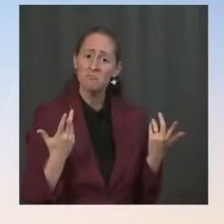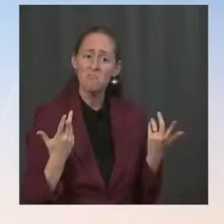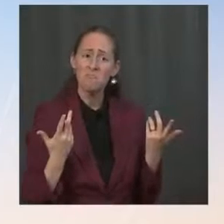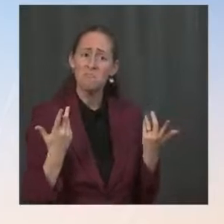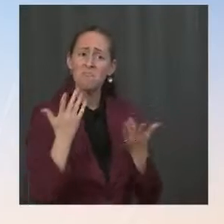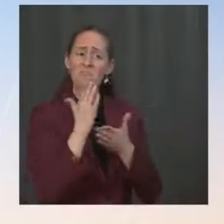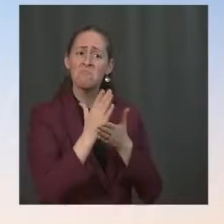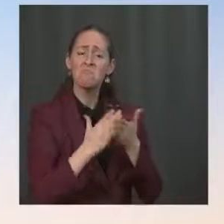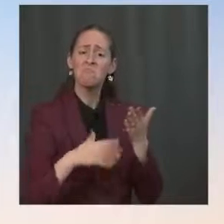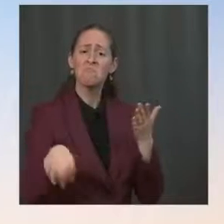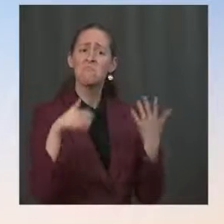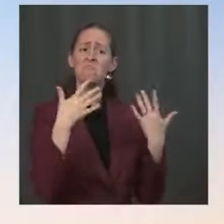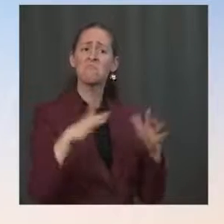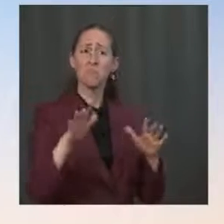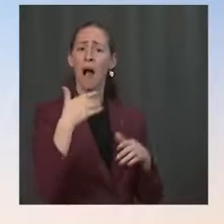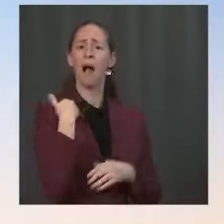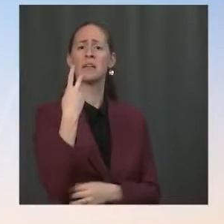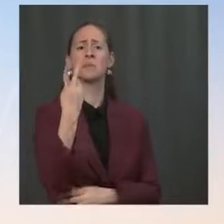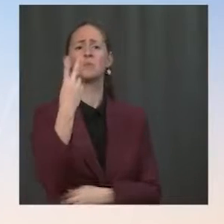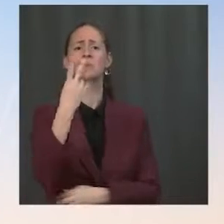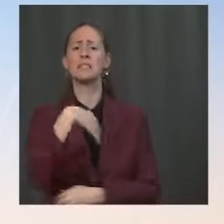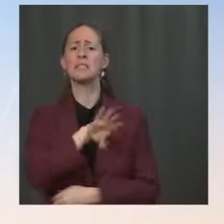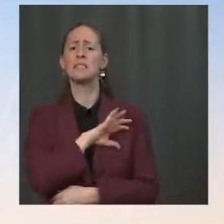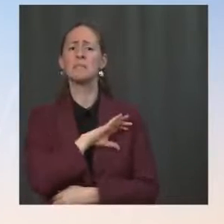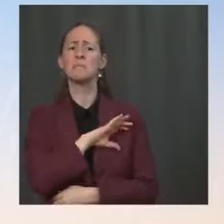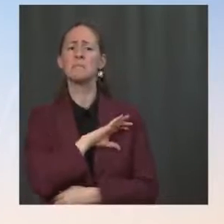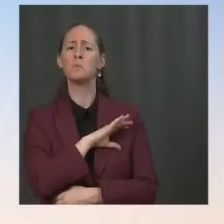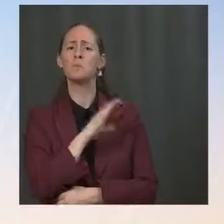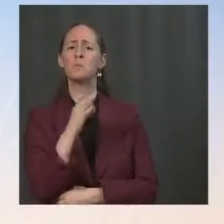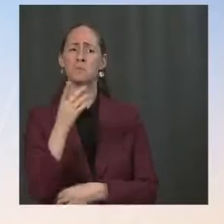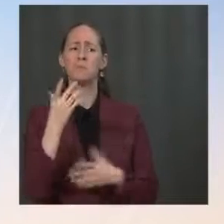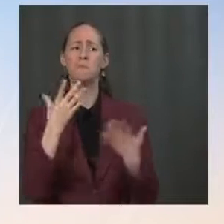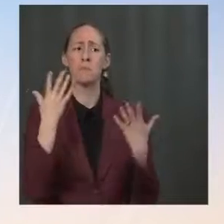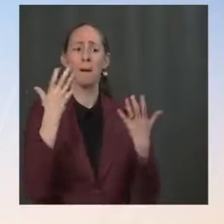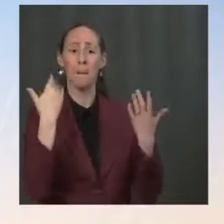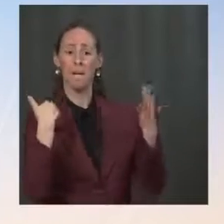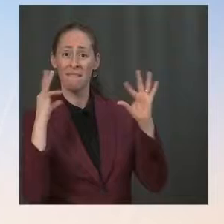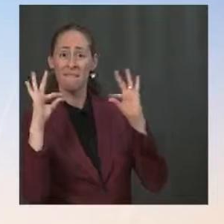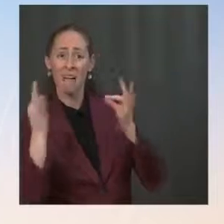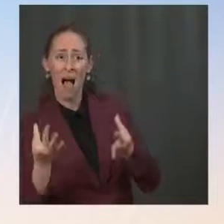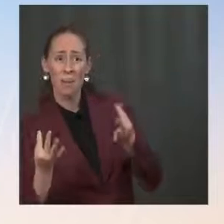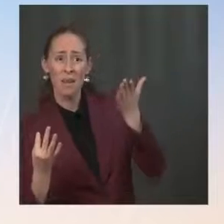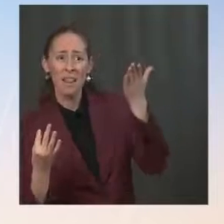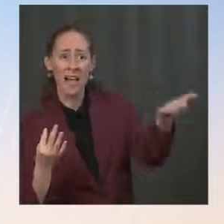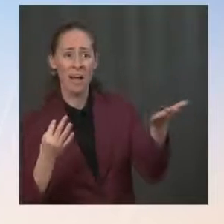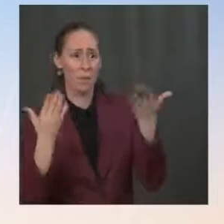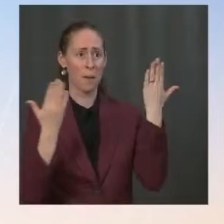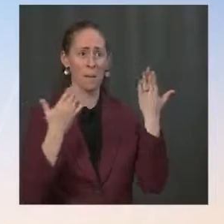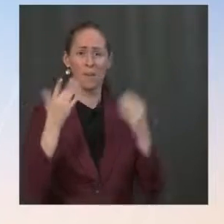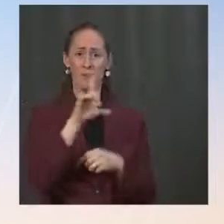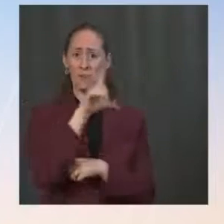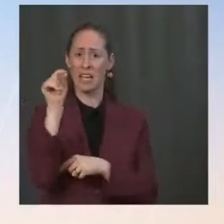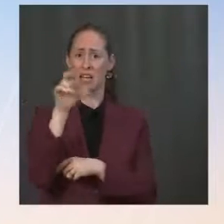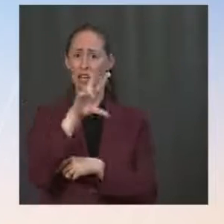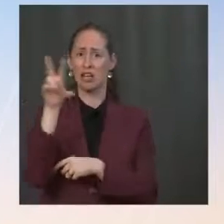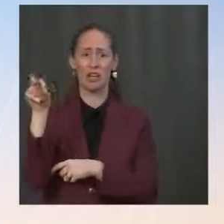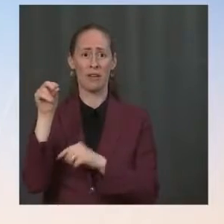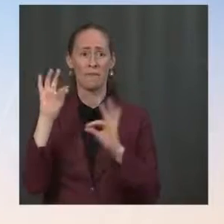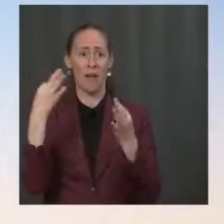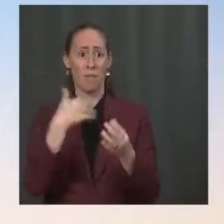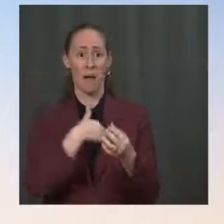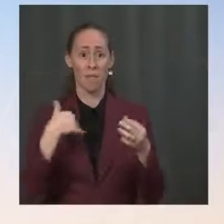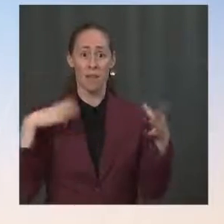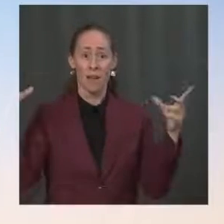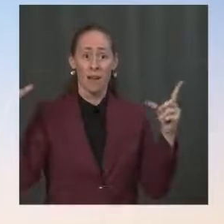remain are dual citizens. They may have extended family members, 20 family members, 30 family members, others who they want to bring with them, and they're not ready to